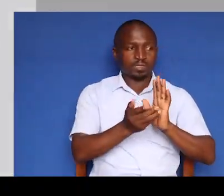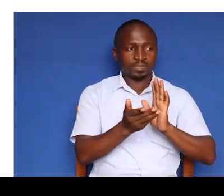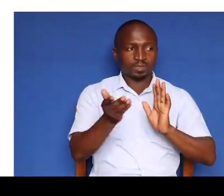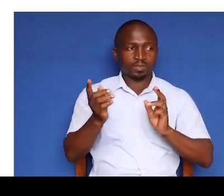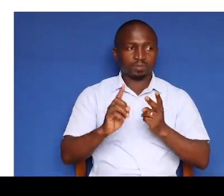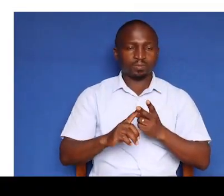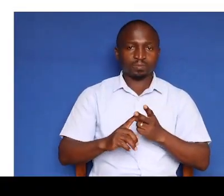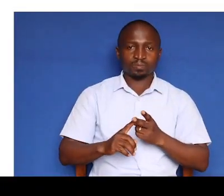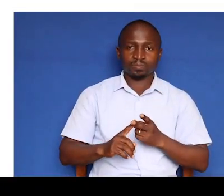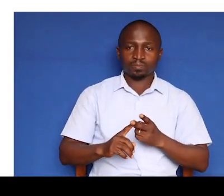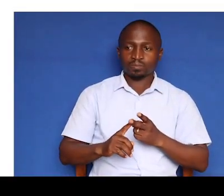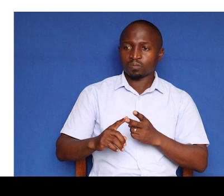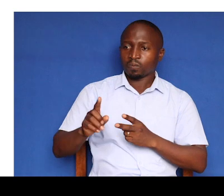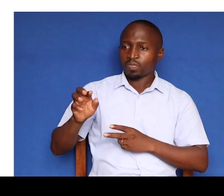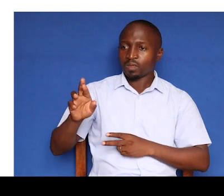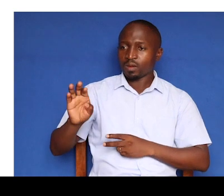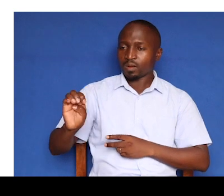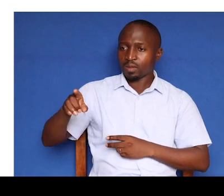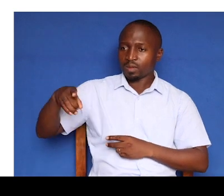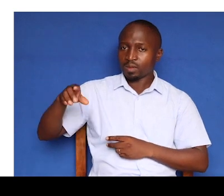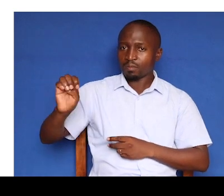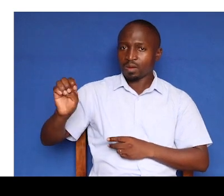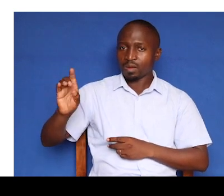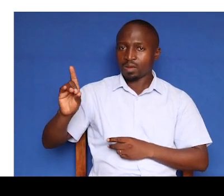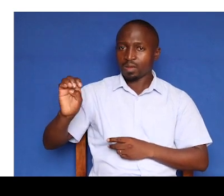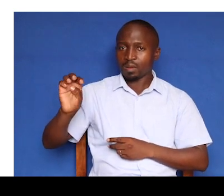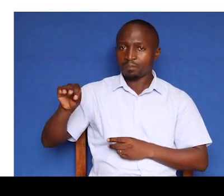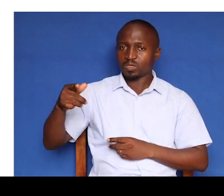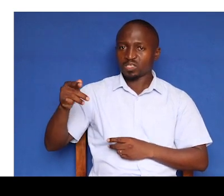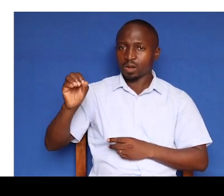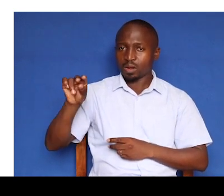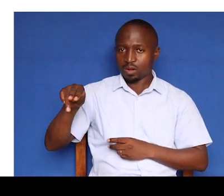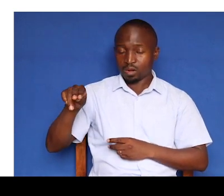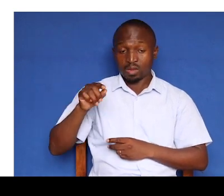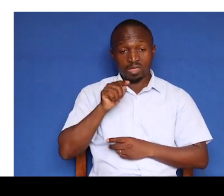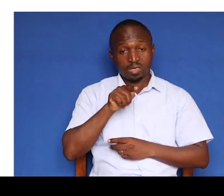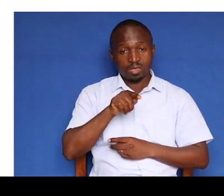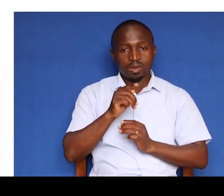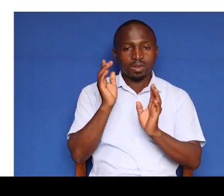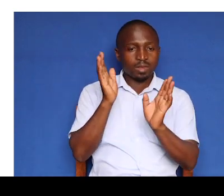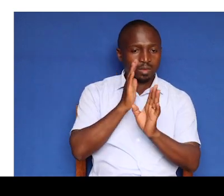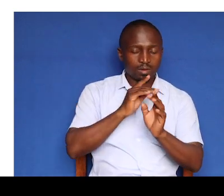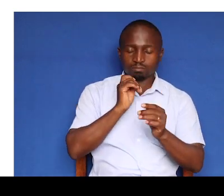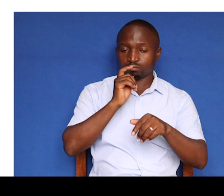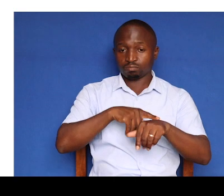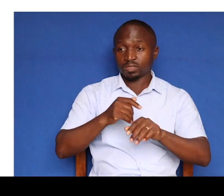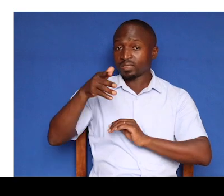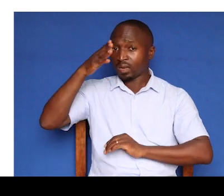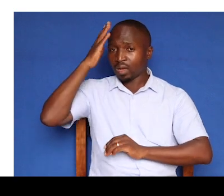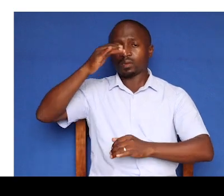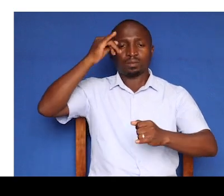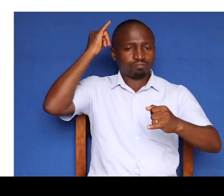is reparation. Reparation, the situation in which the government